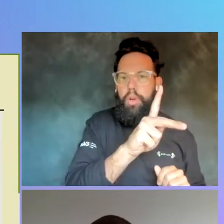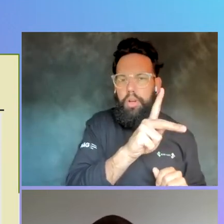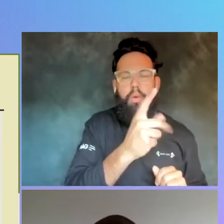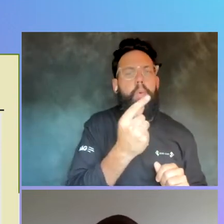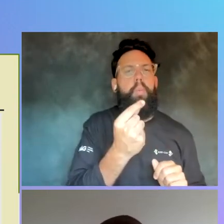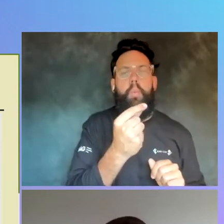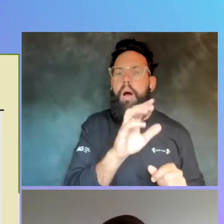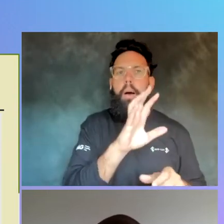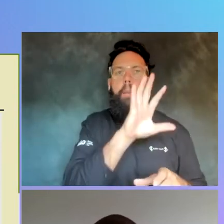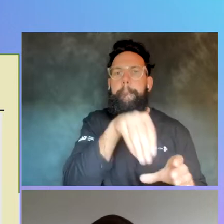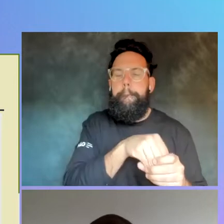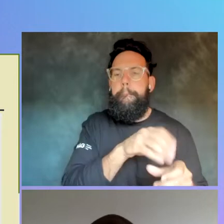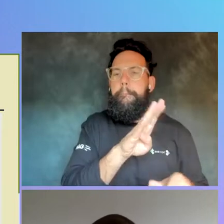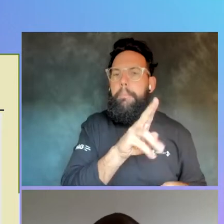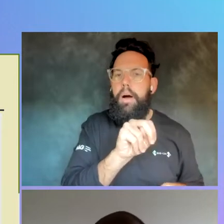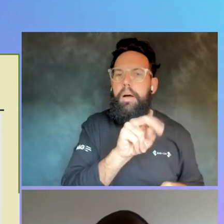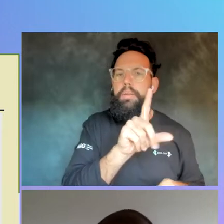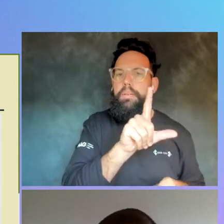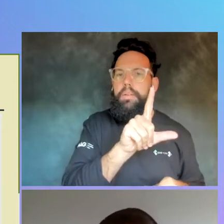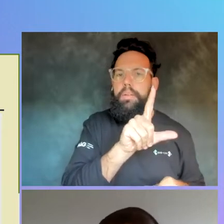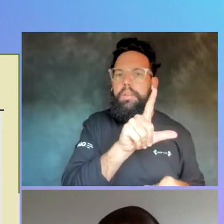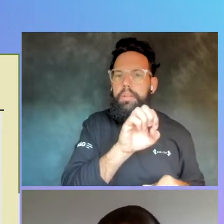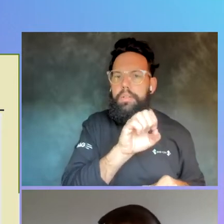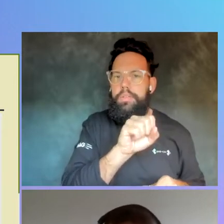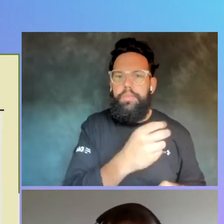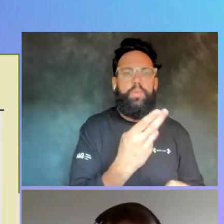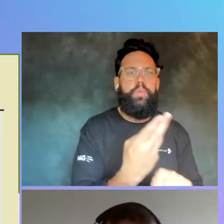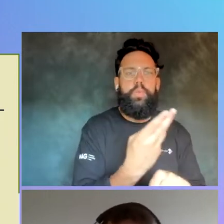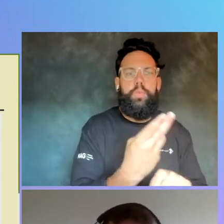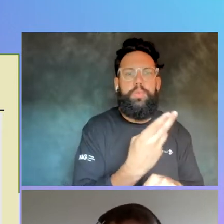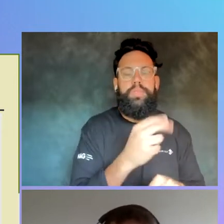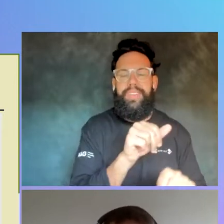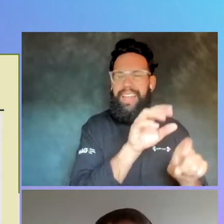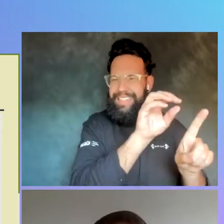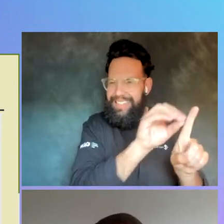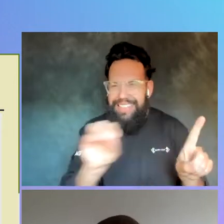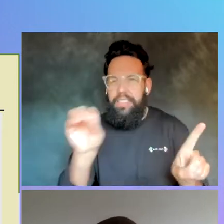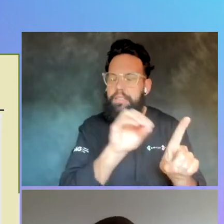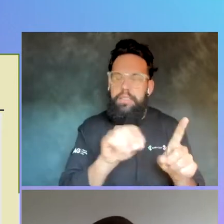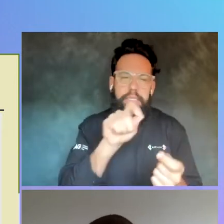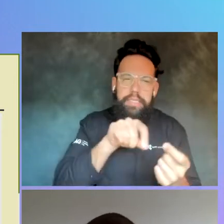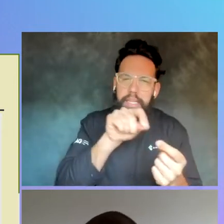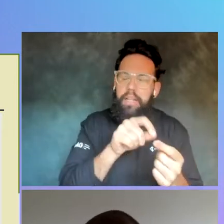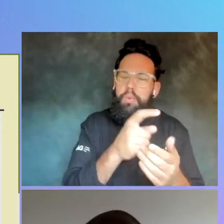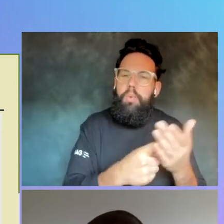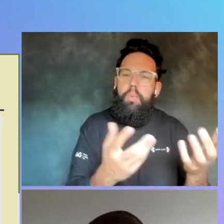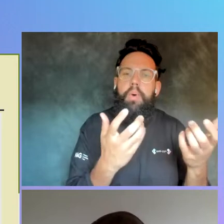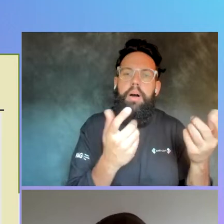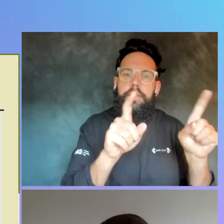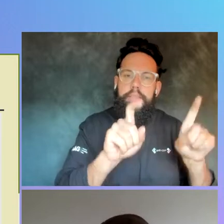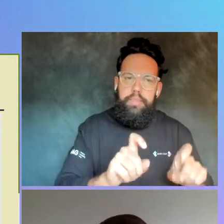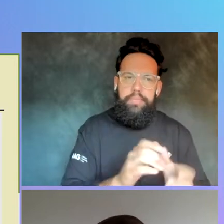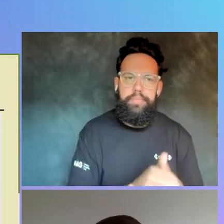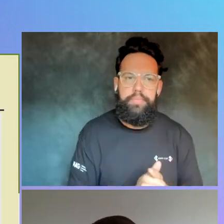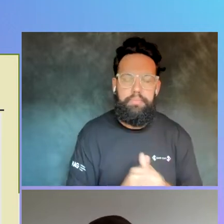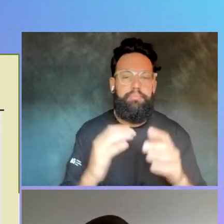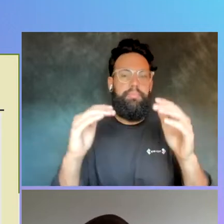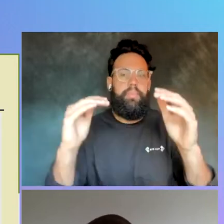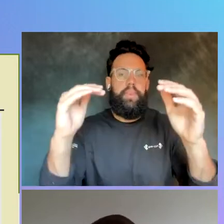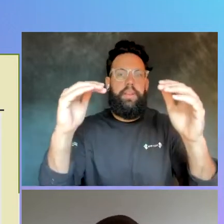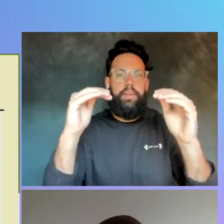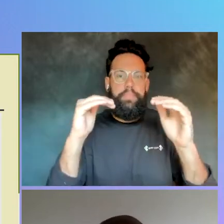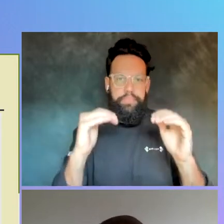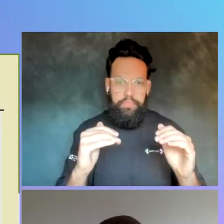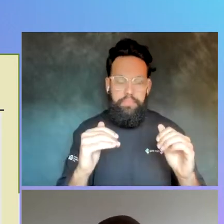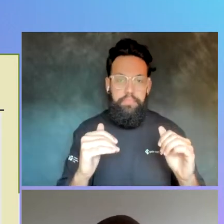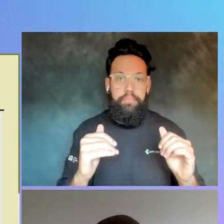chance to choose and pinpoint what you want exactly. On the next step, Cypress actually